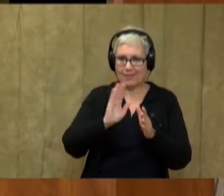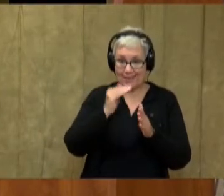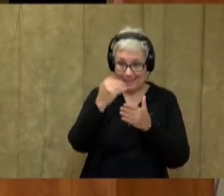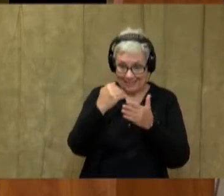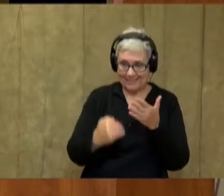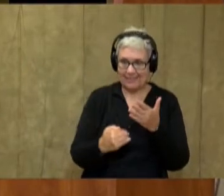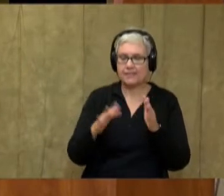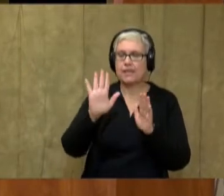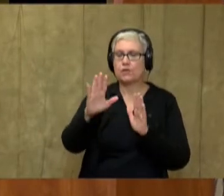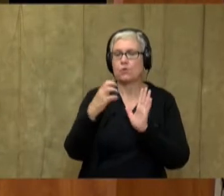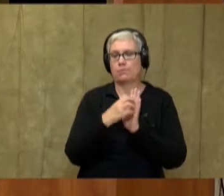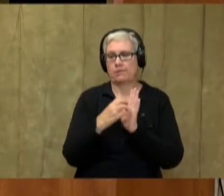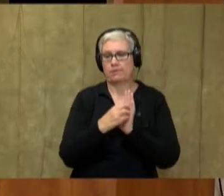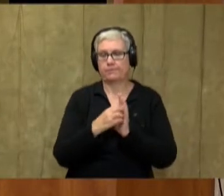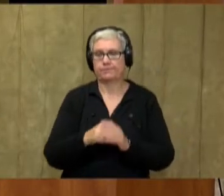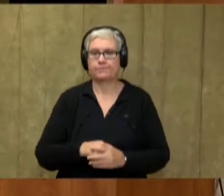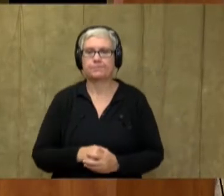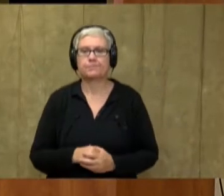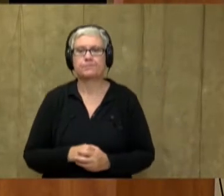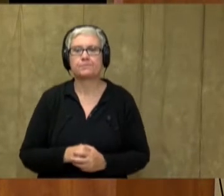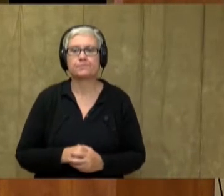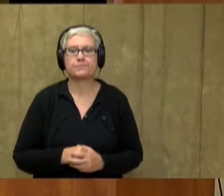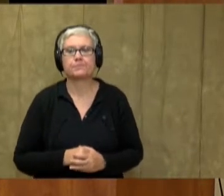a writing prompt work along.